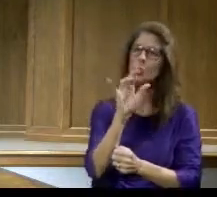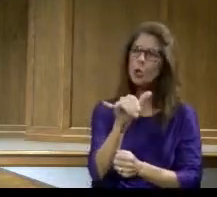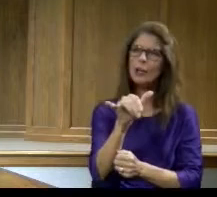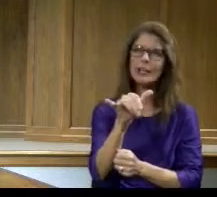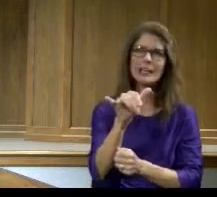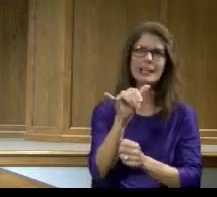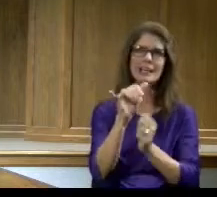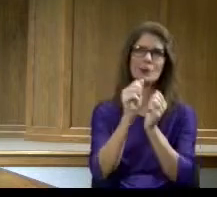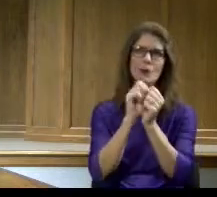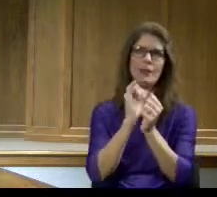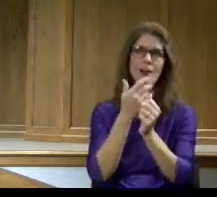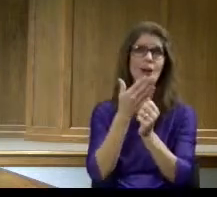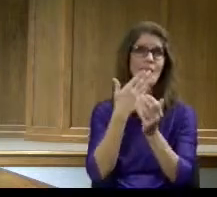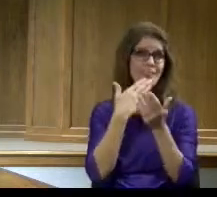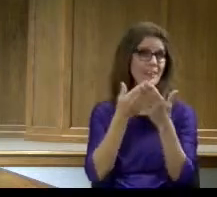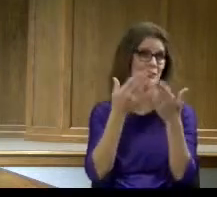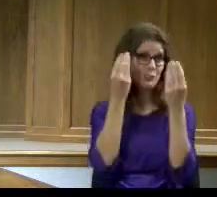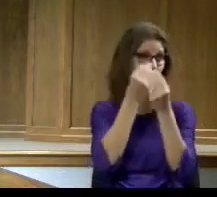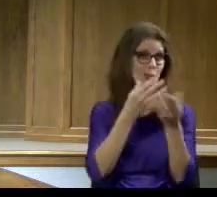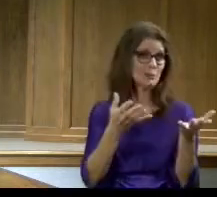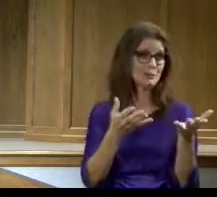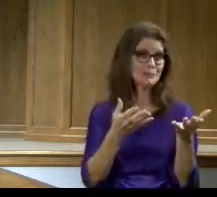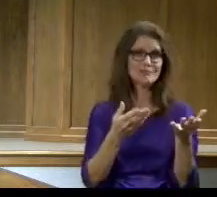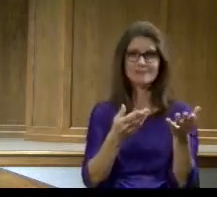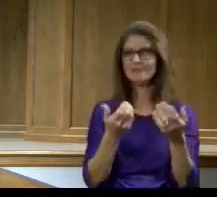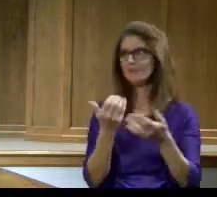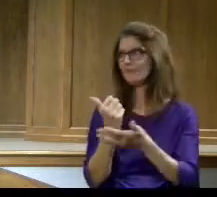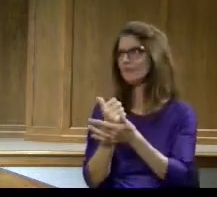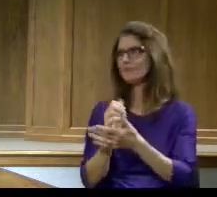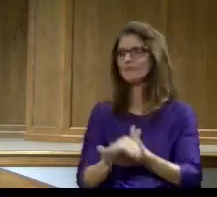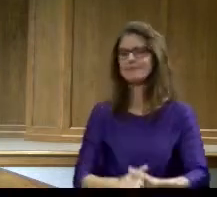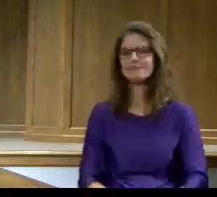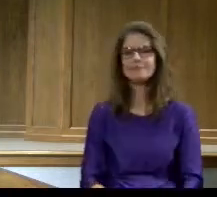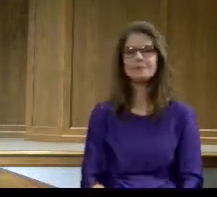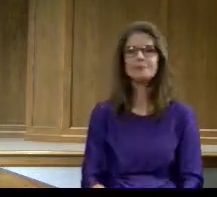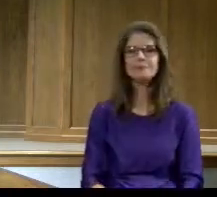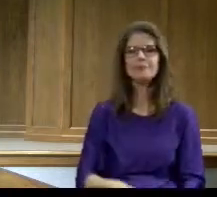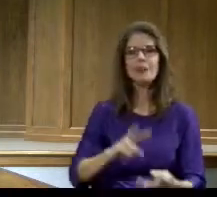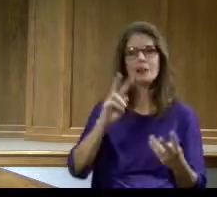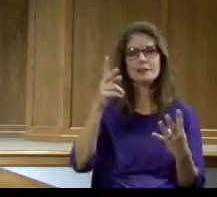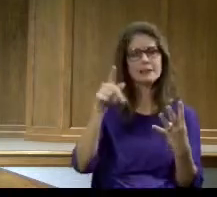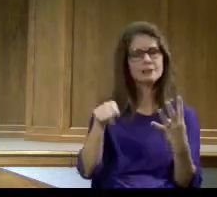that good news? Here's a second one.